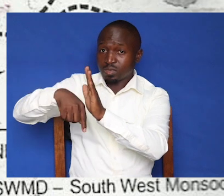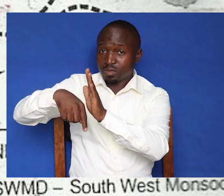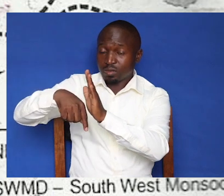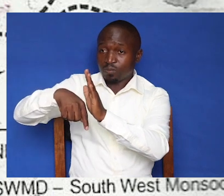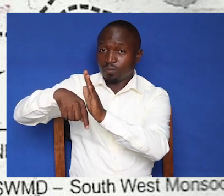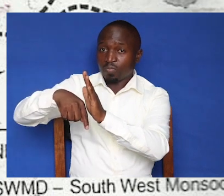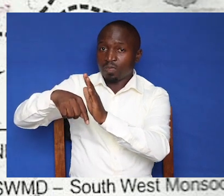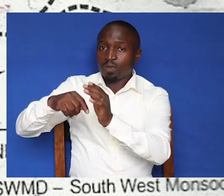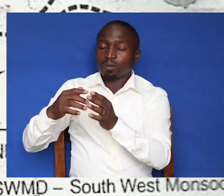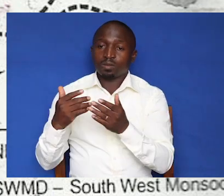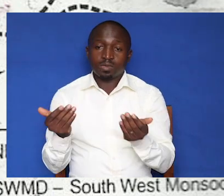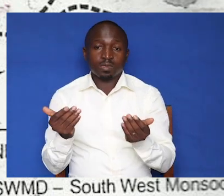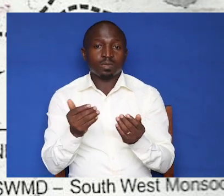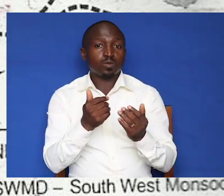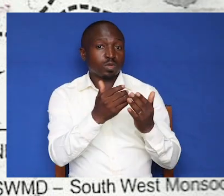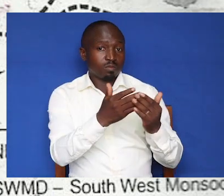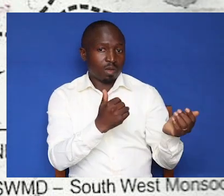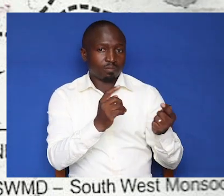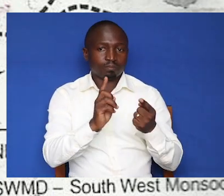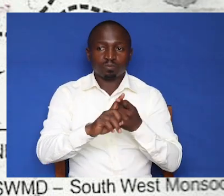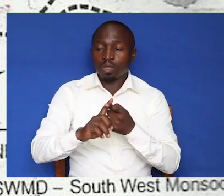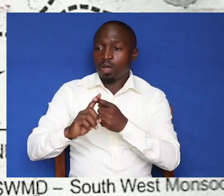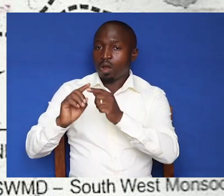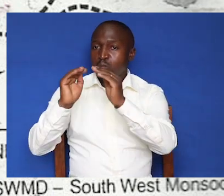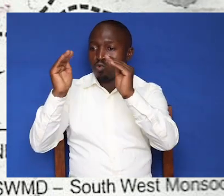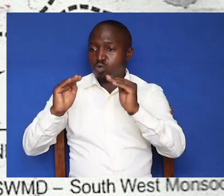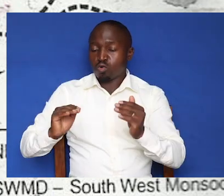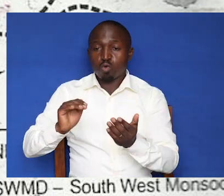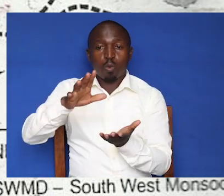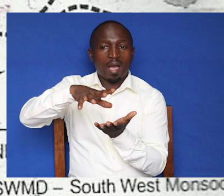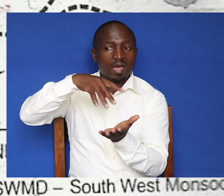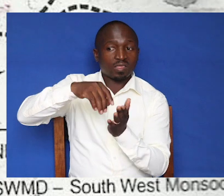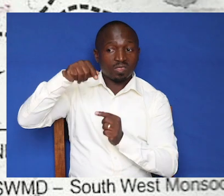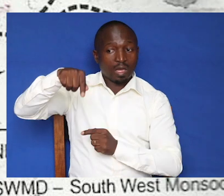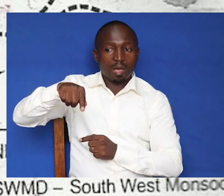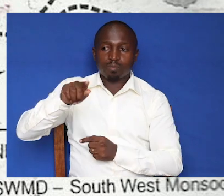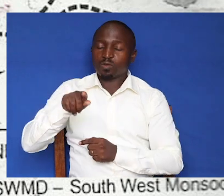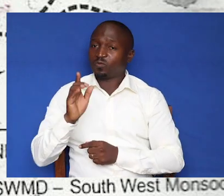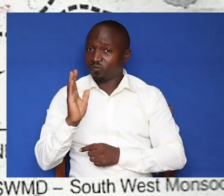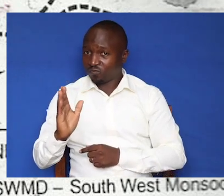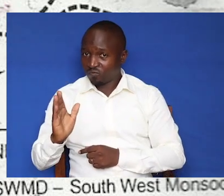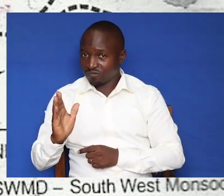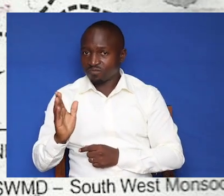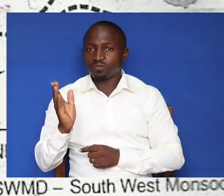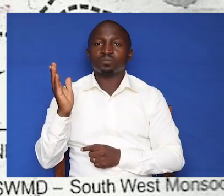American coast determined by the respective shape of the landmass. My dear